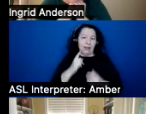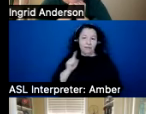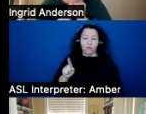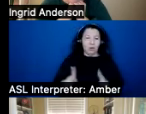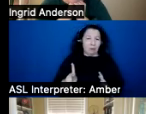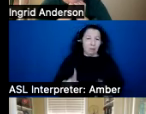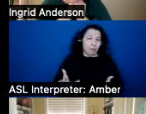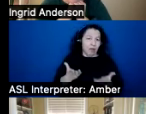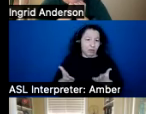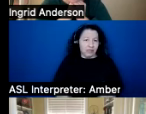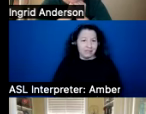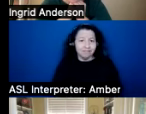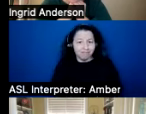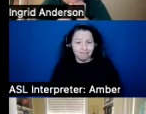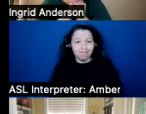you serve.